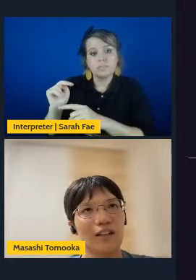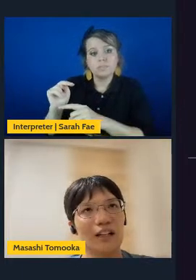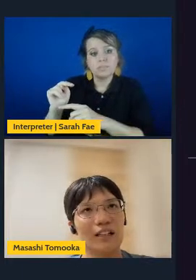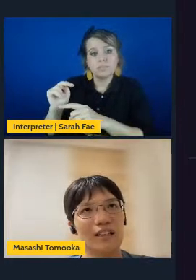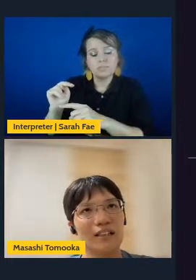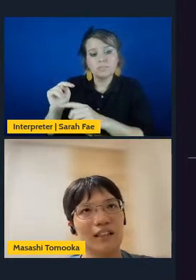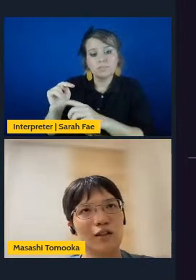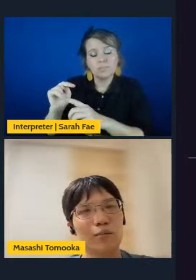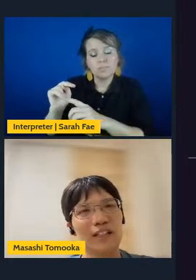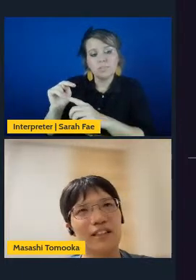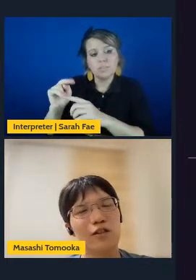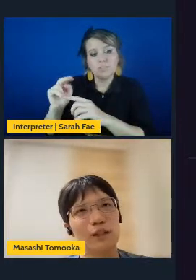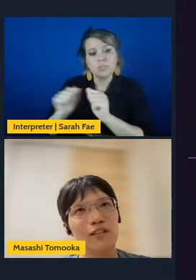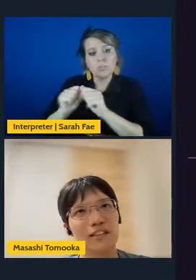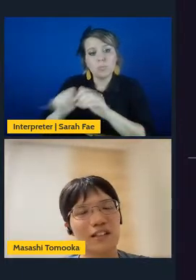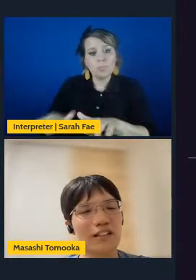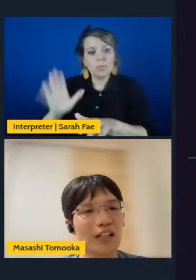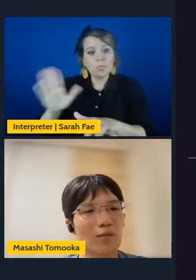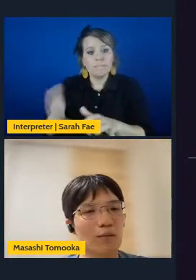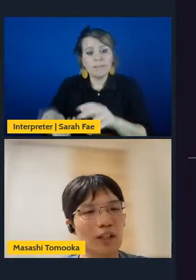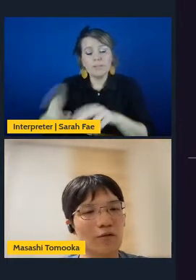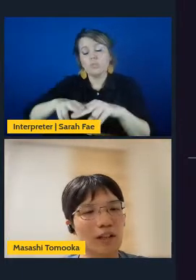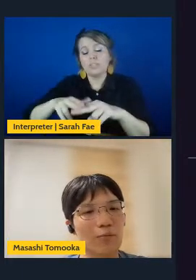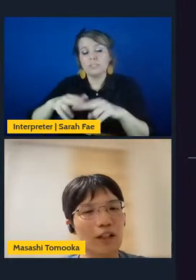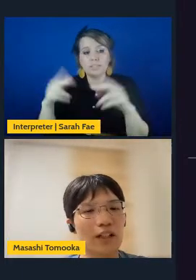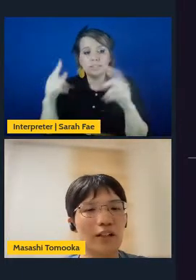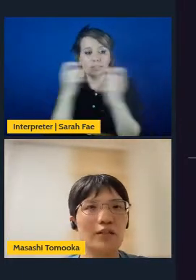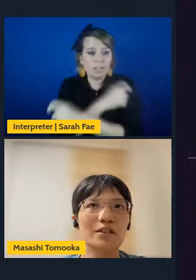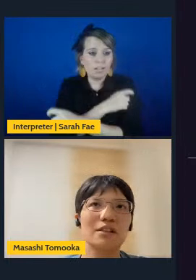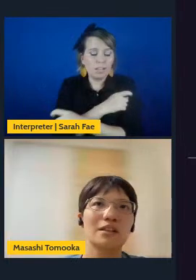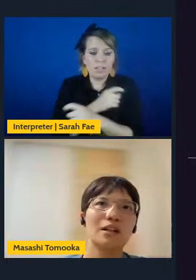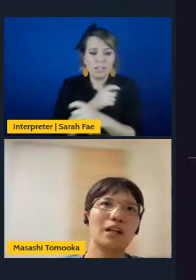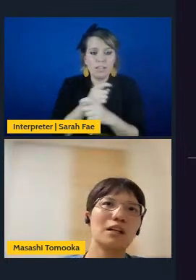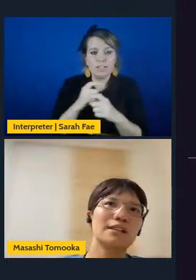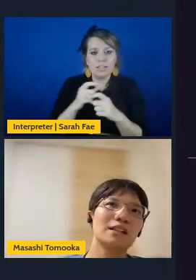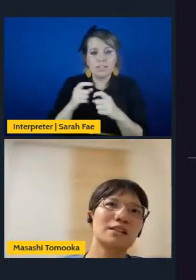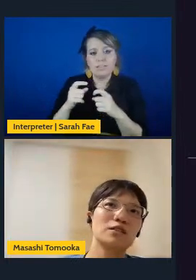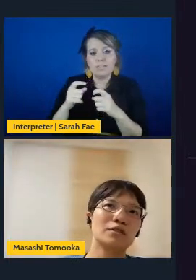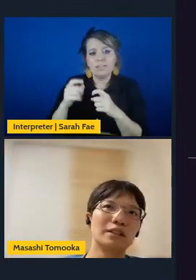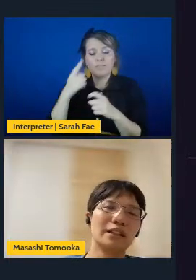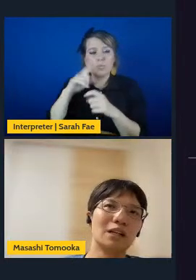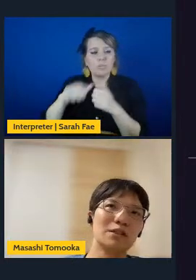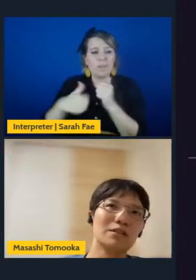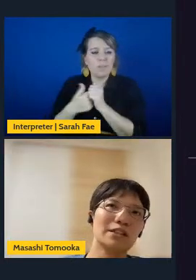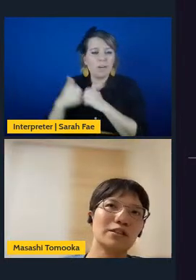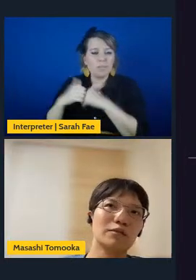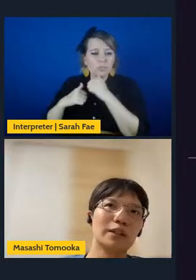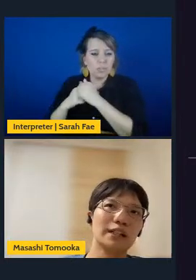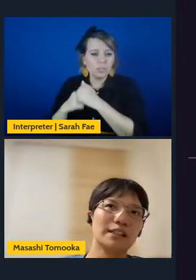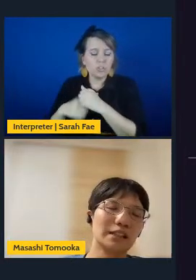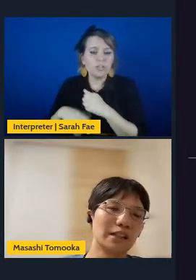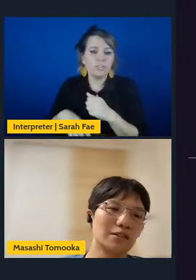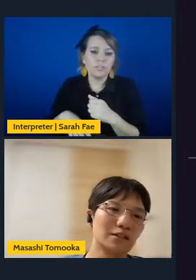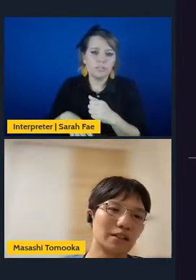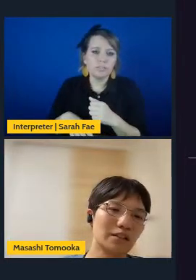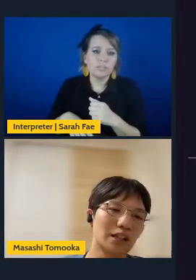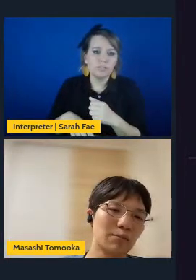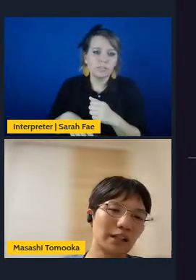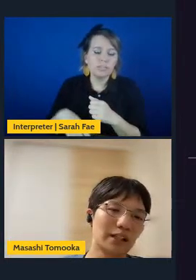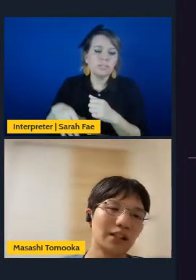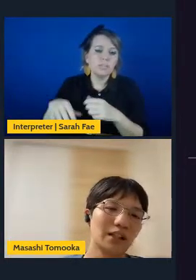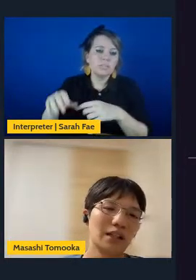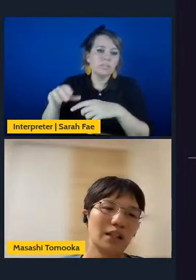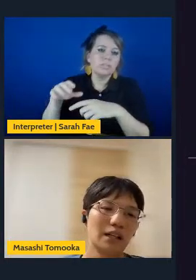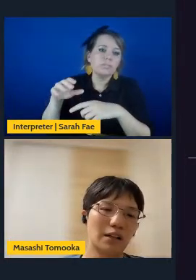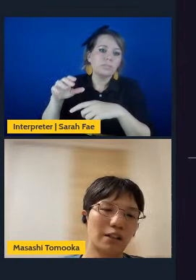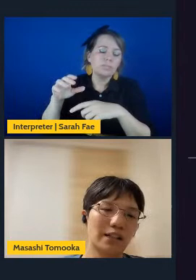But the complexity of infrastructure can be effectively reduced thanks to the abstraction by a CDK constructor